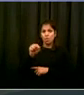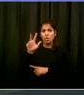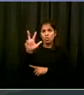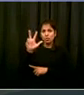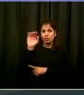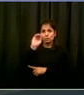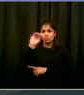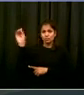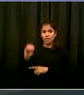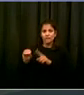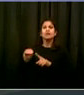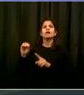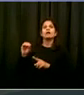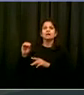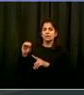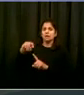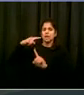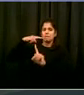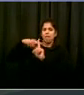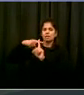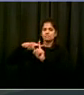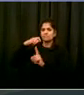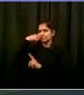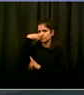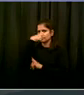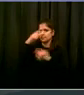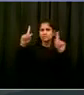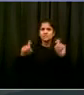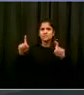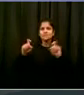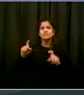1.39% citywide. And the seven-day rolling average